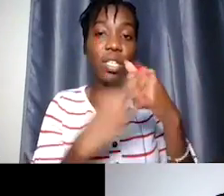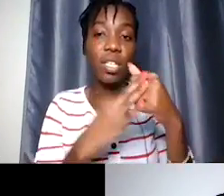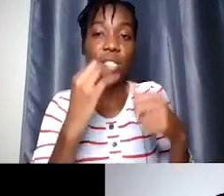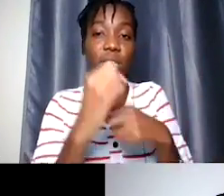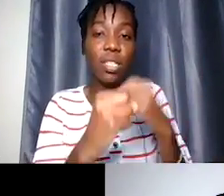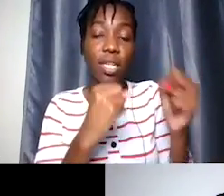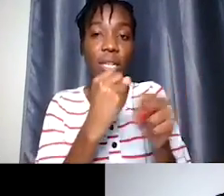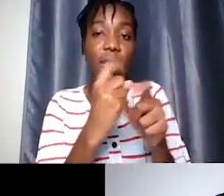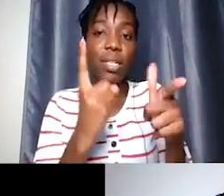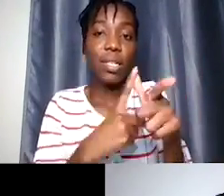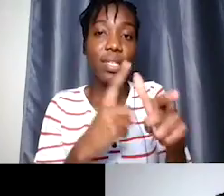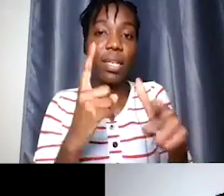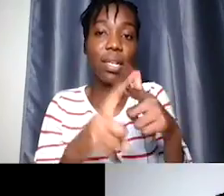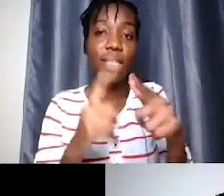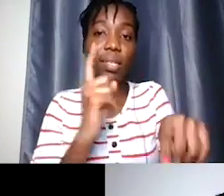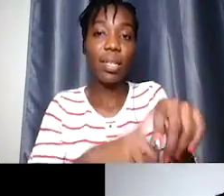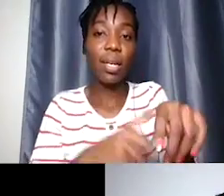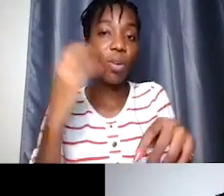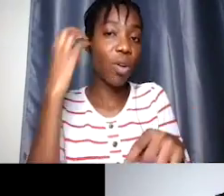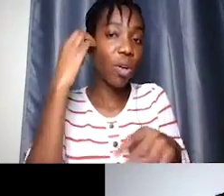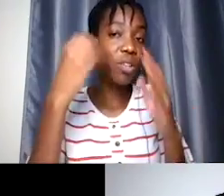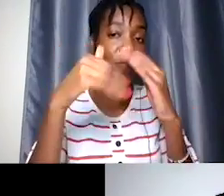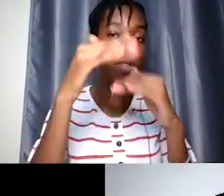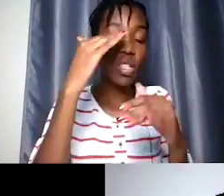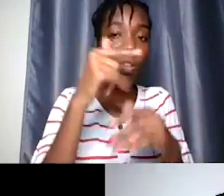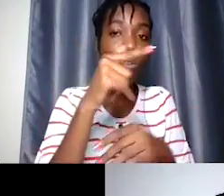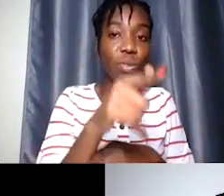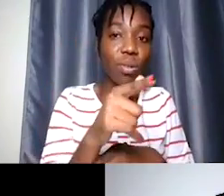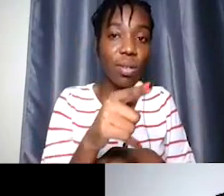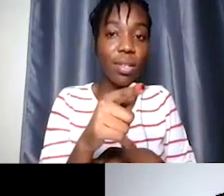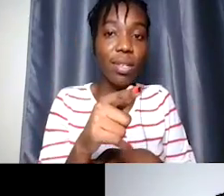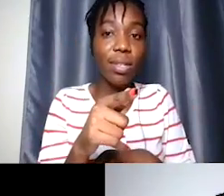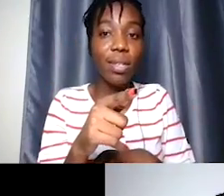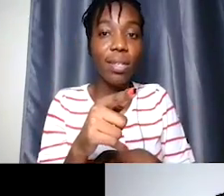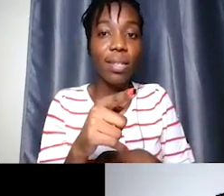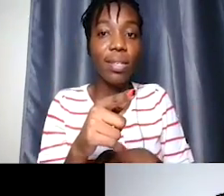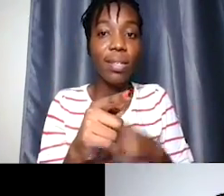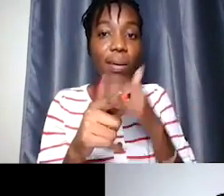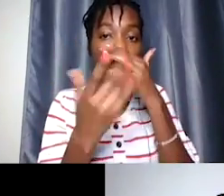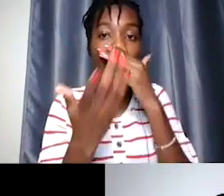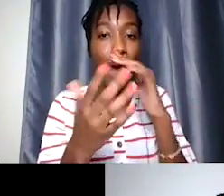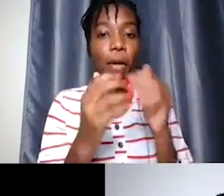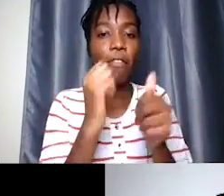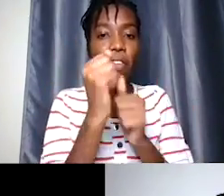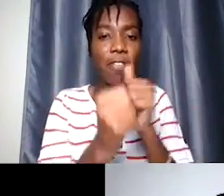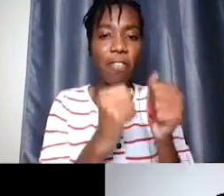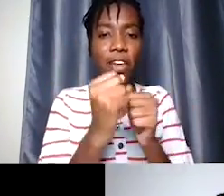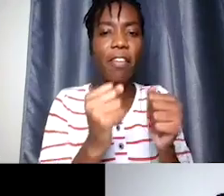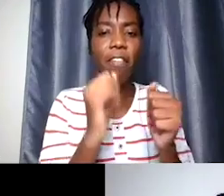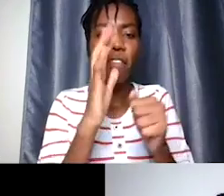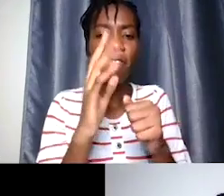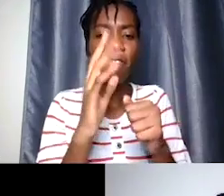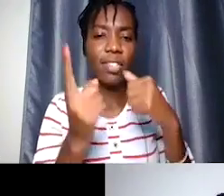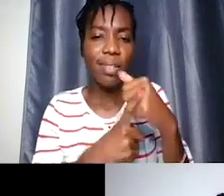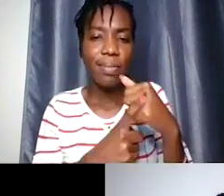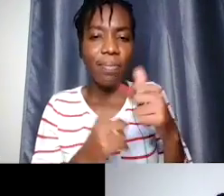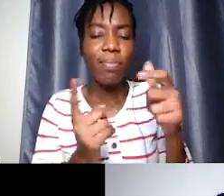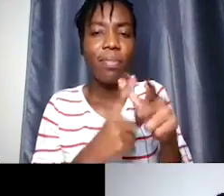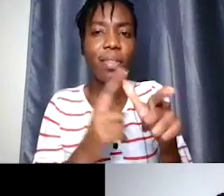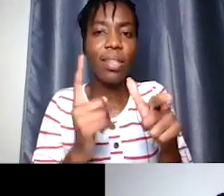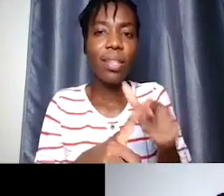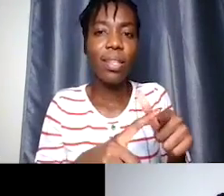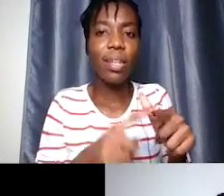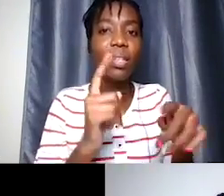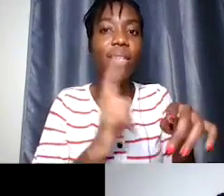he goes to college or university, that time yourself, you'll be reaching 55, 56. And by the time you think